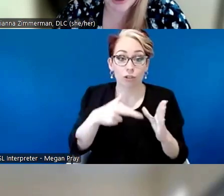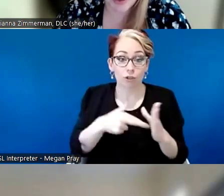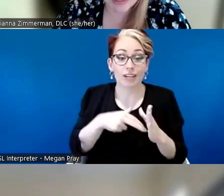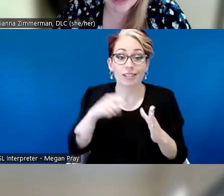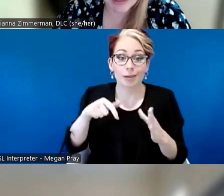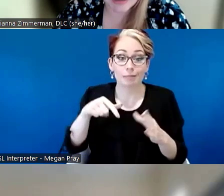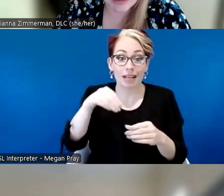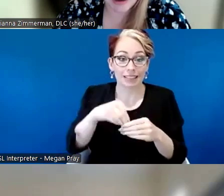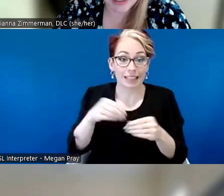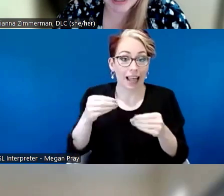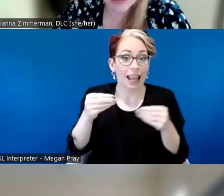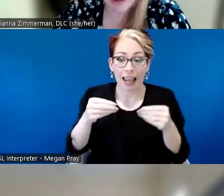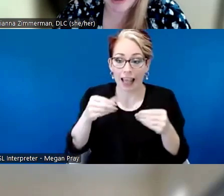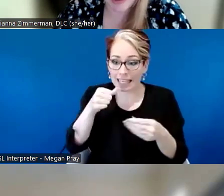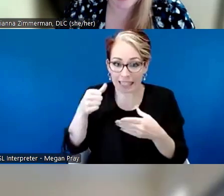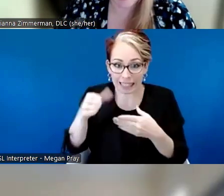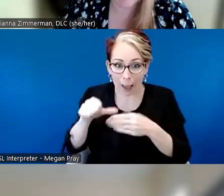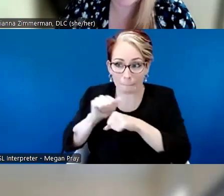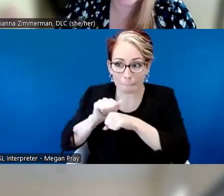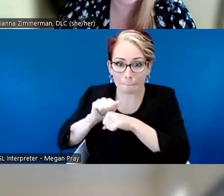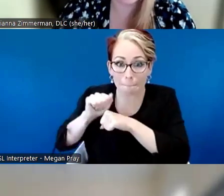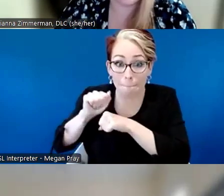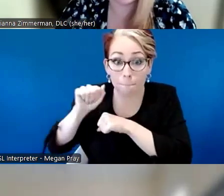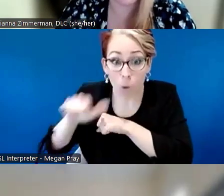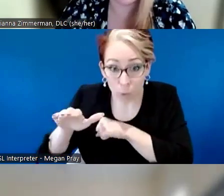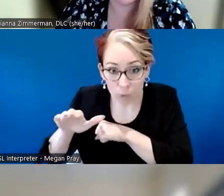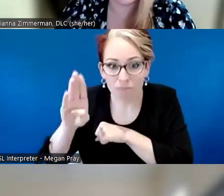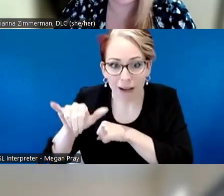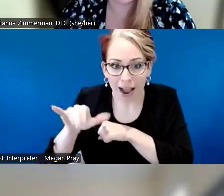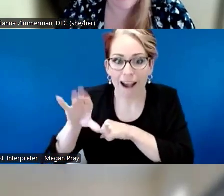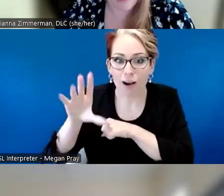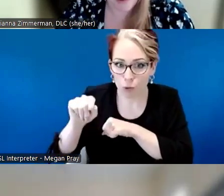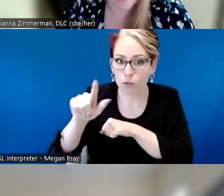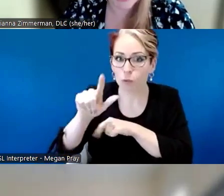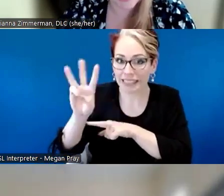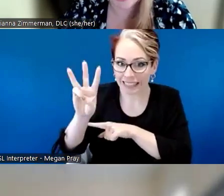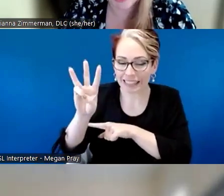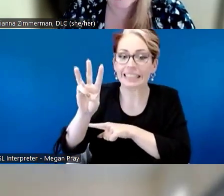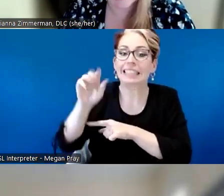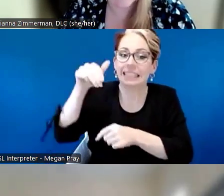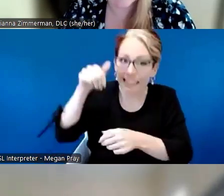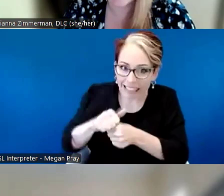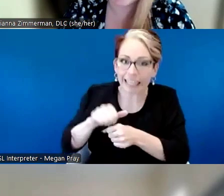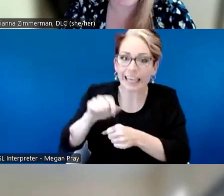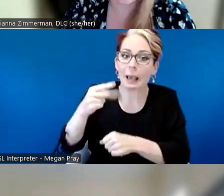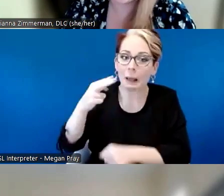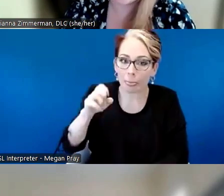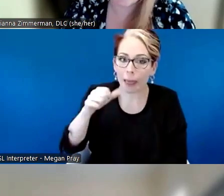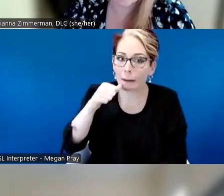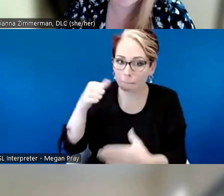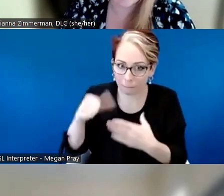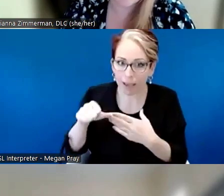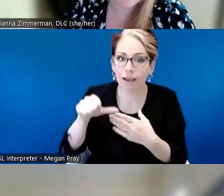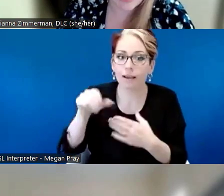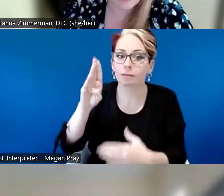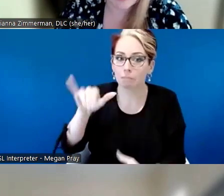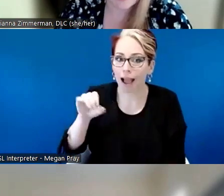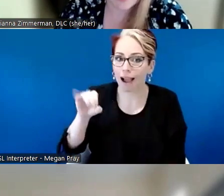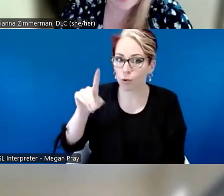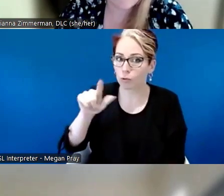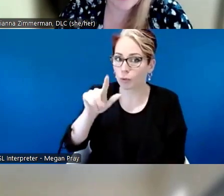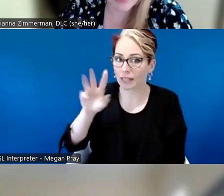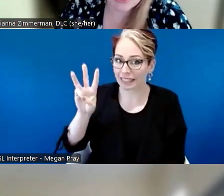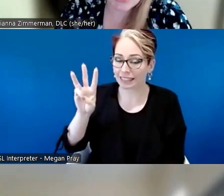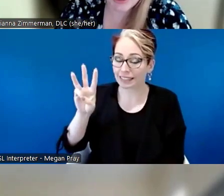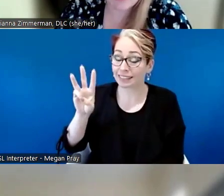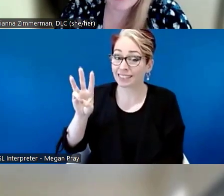October 26th. That means that like it needs to be in the mail by October 26th, ideally earlier.